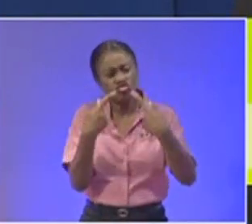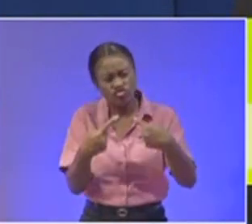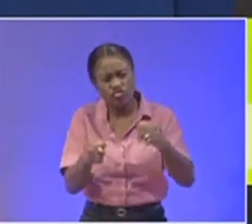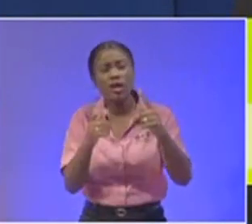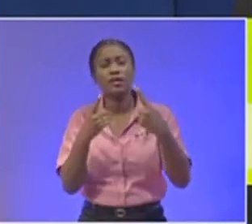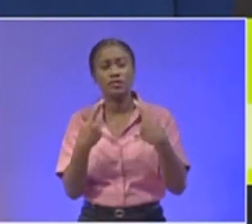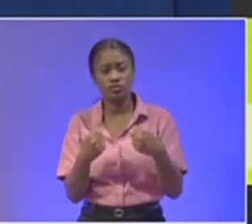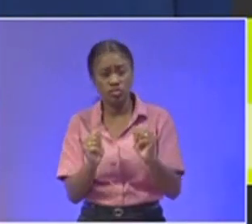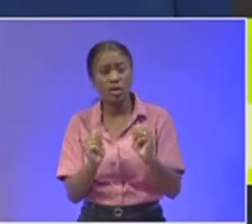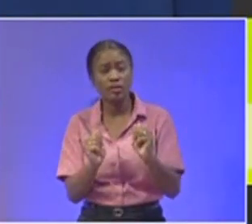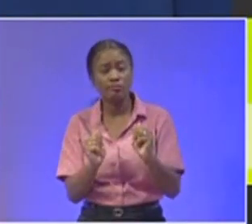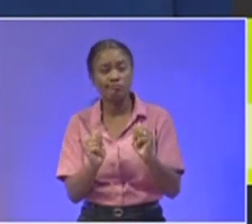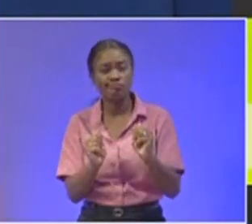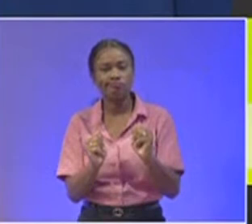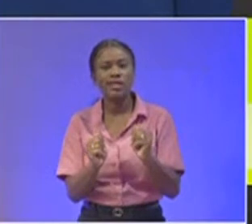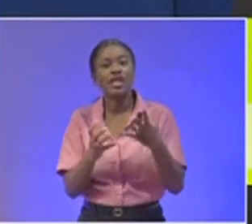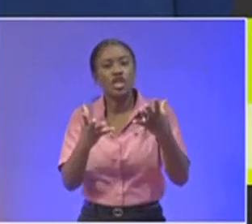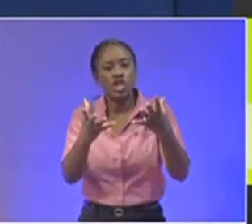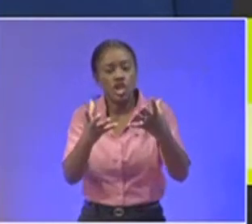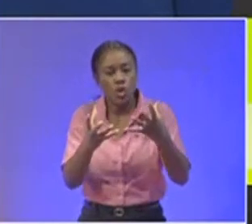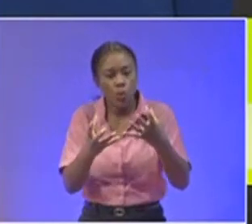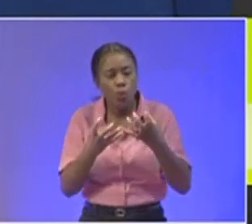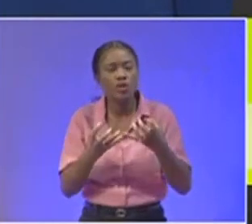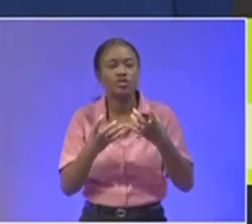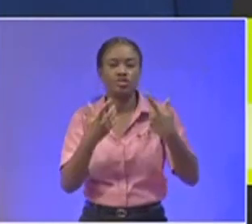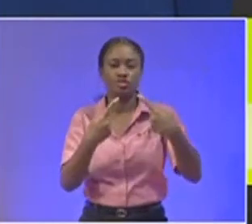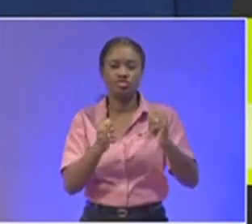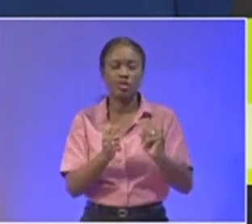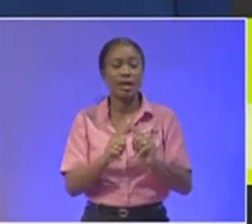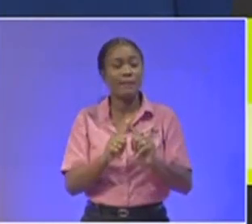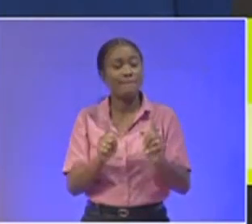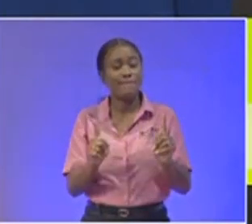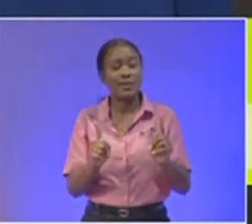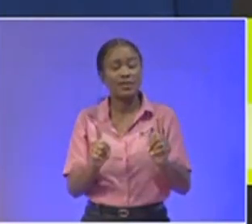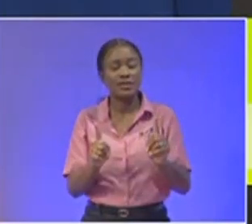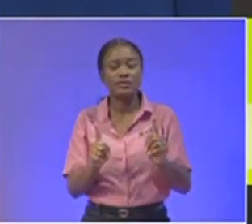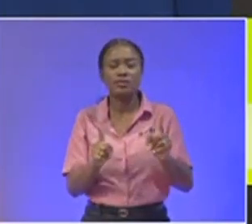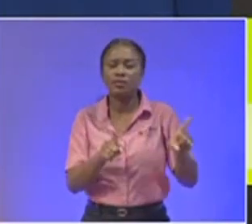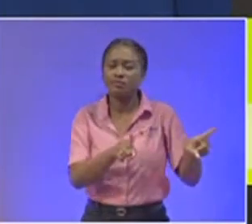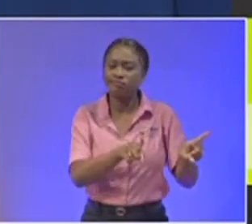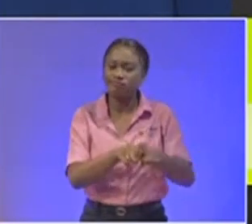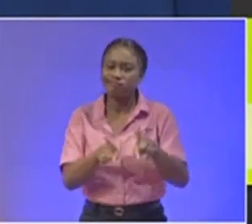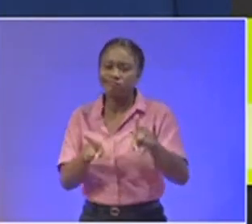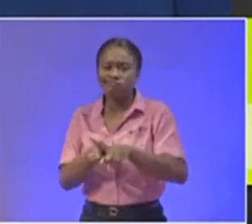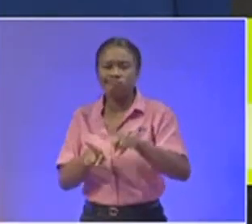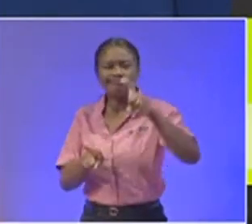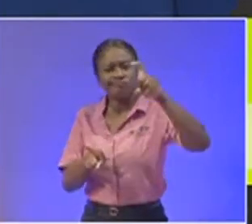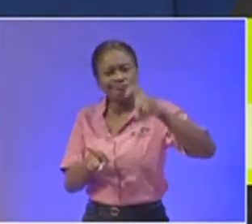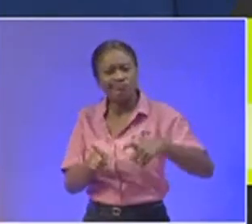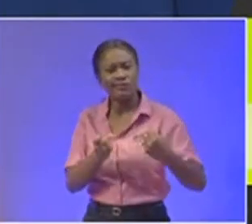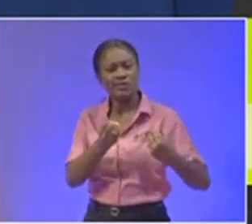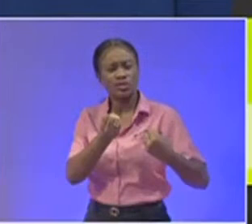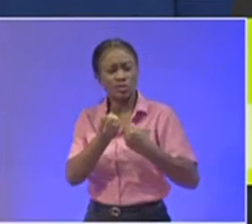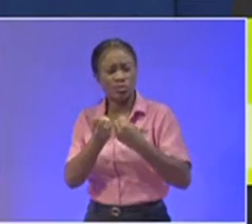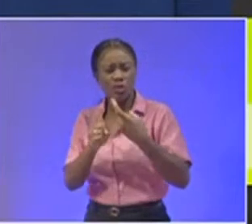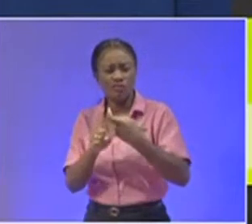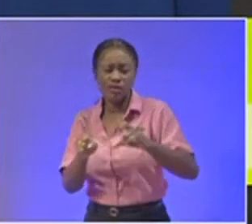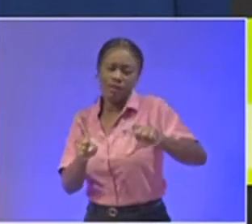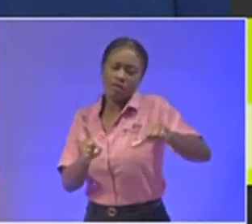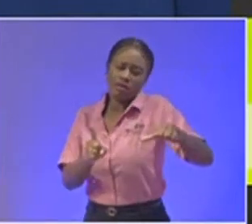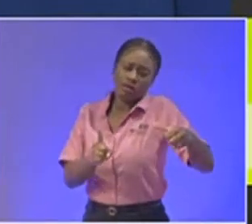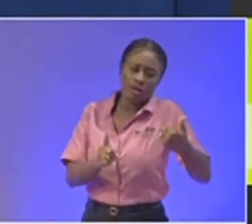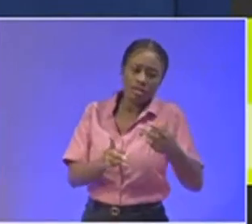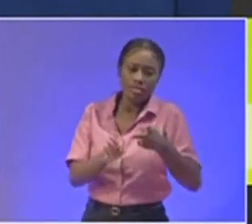trying new things and they want to try, but they also need the support from other